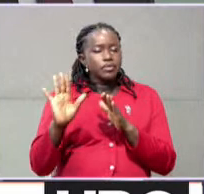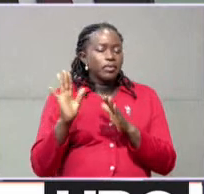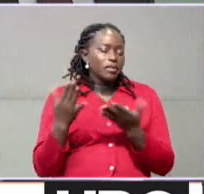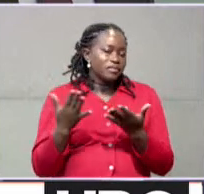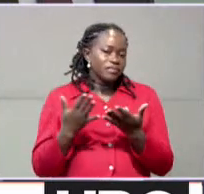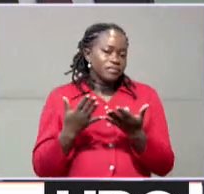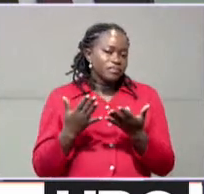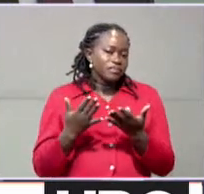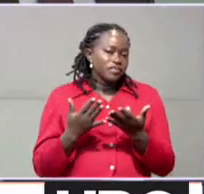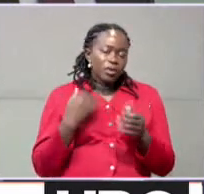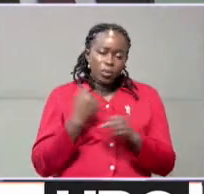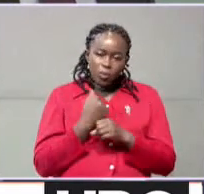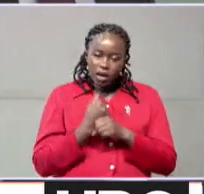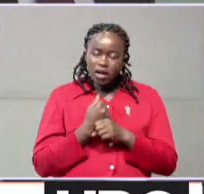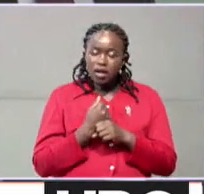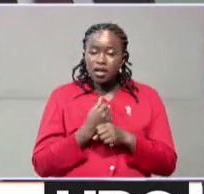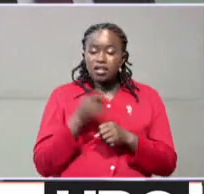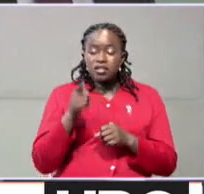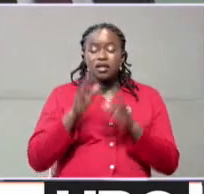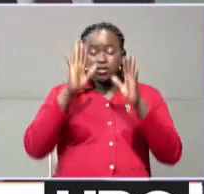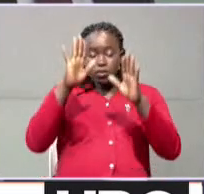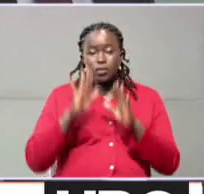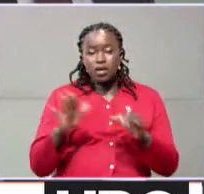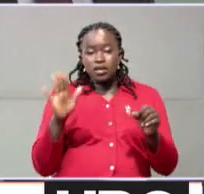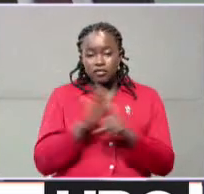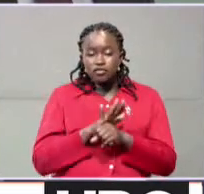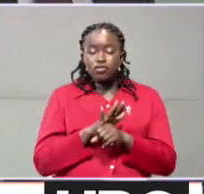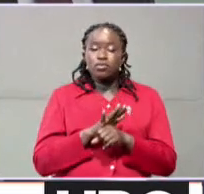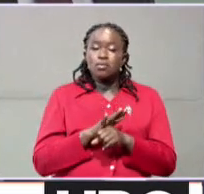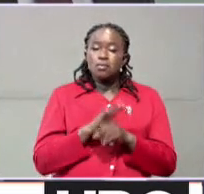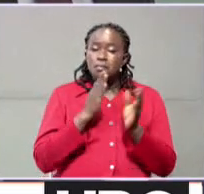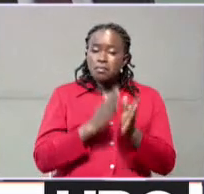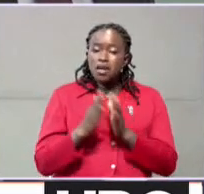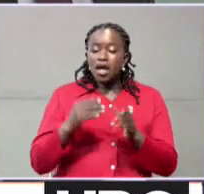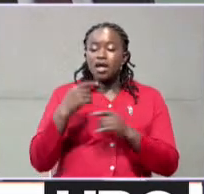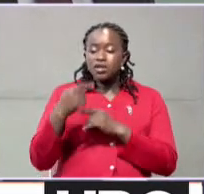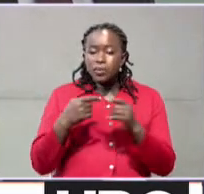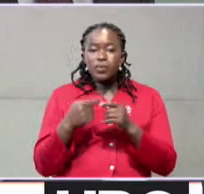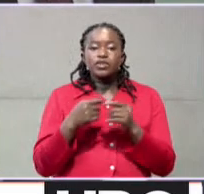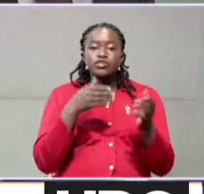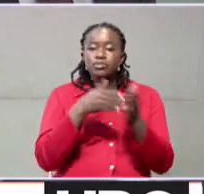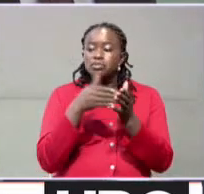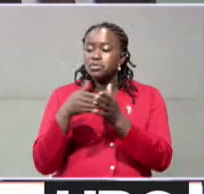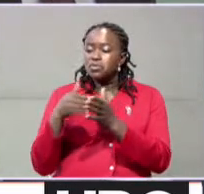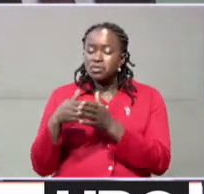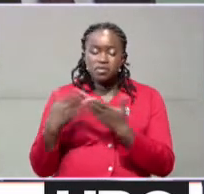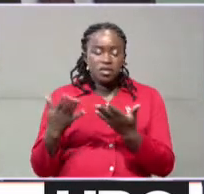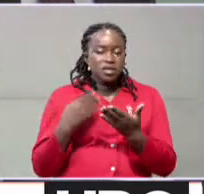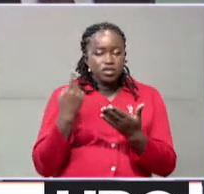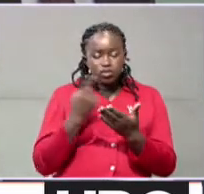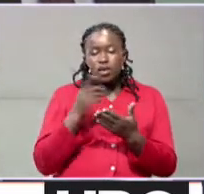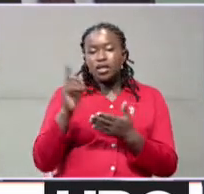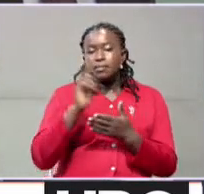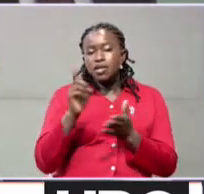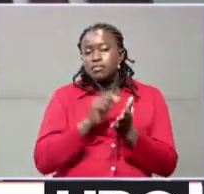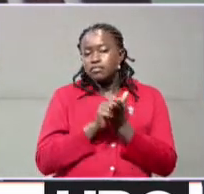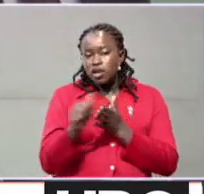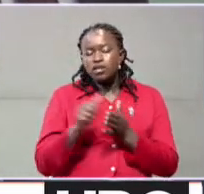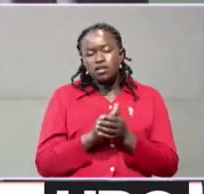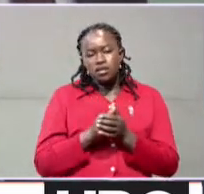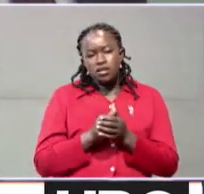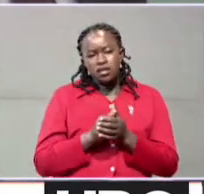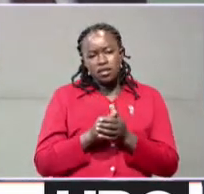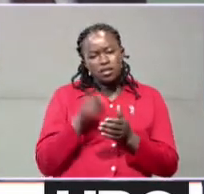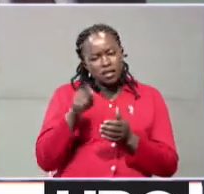wonderful plan is gathering dust just merely on blueprint isn't that also sleeping on